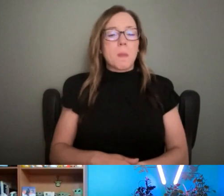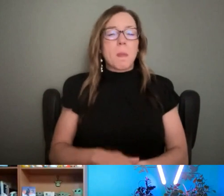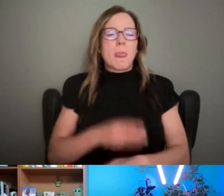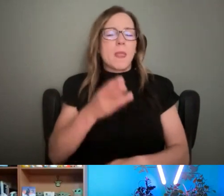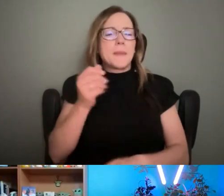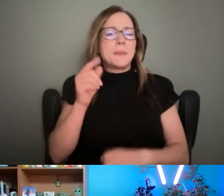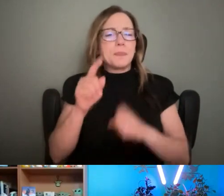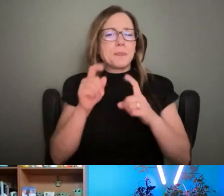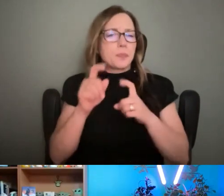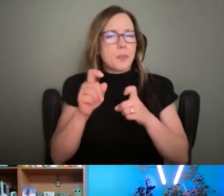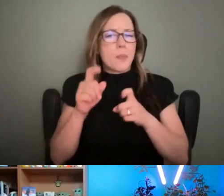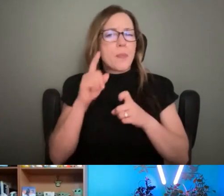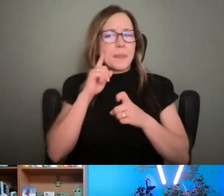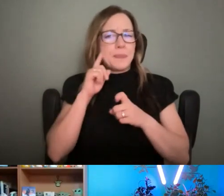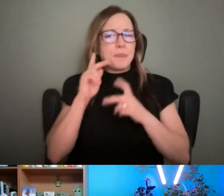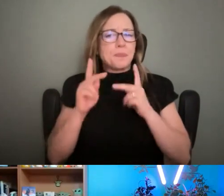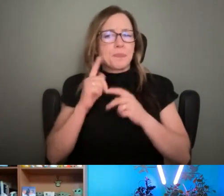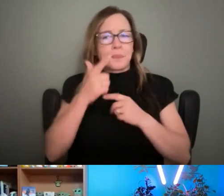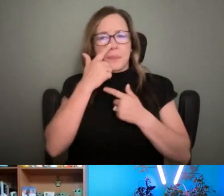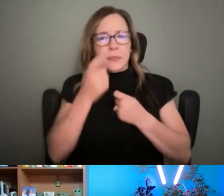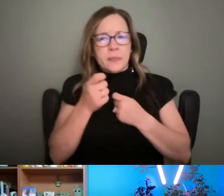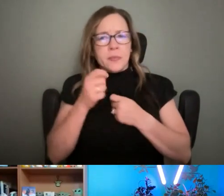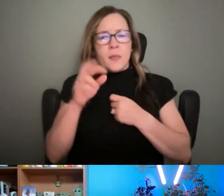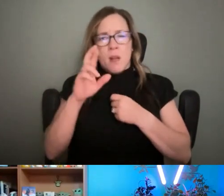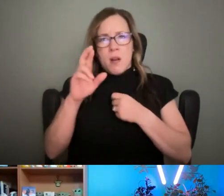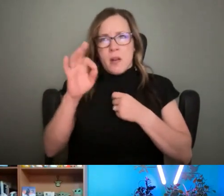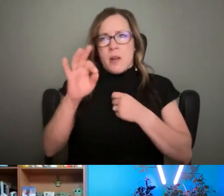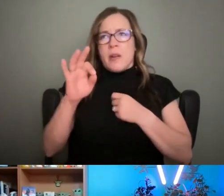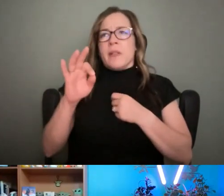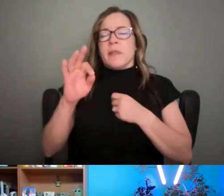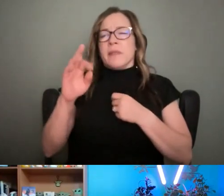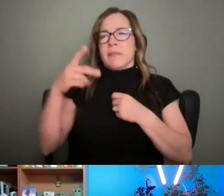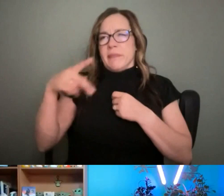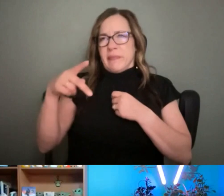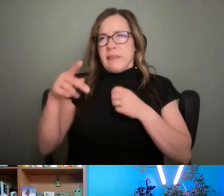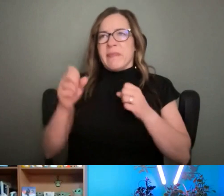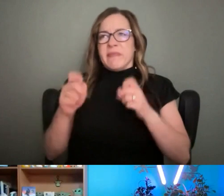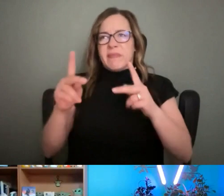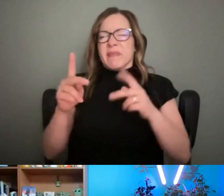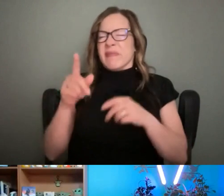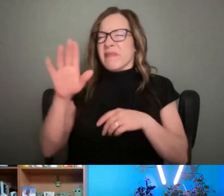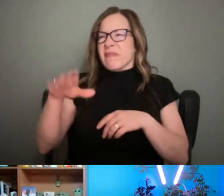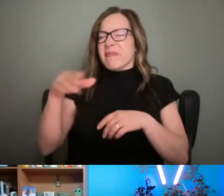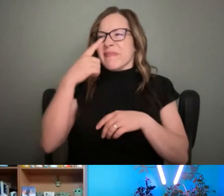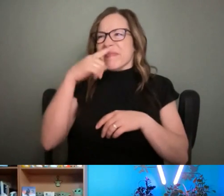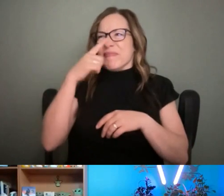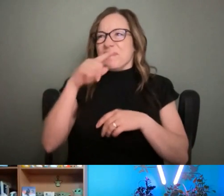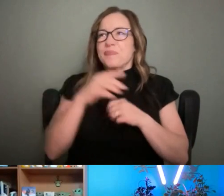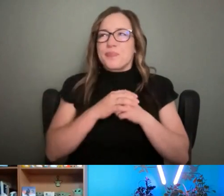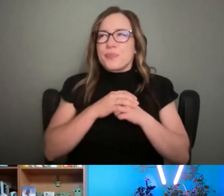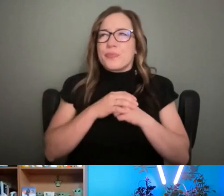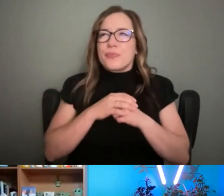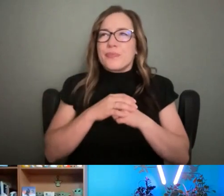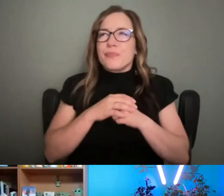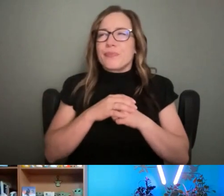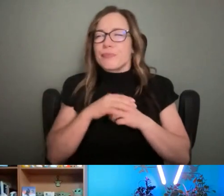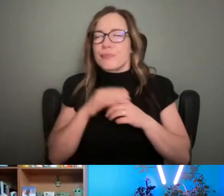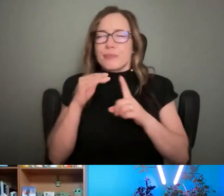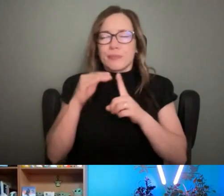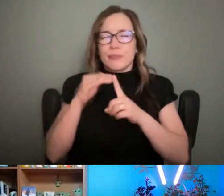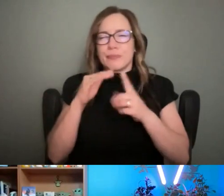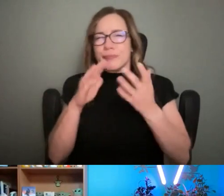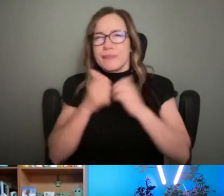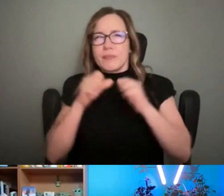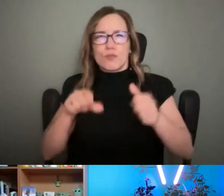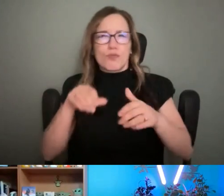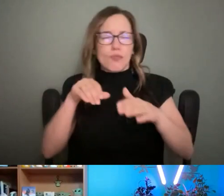questions coming in. I think folks are interested in this RFP opportunity. So Sarah, could you remind people one more time about how they can access